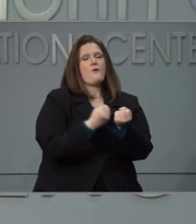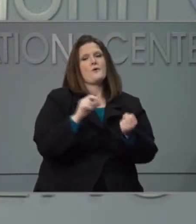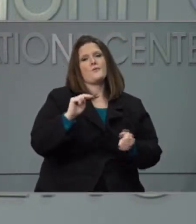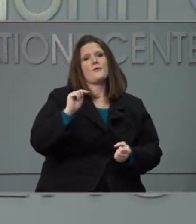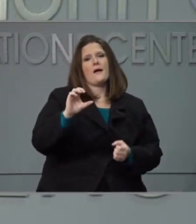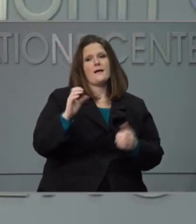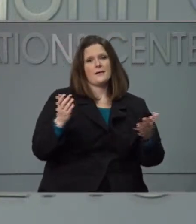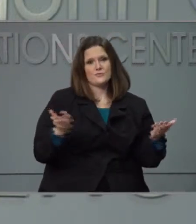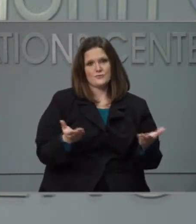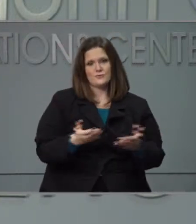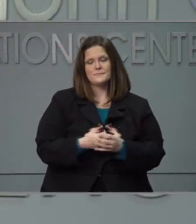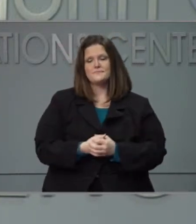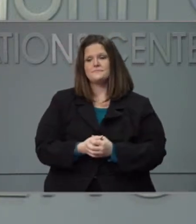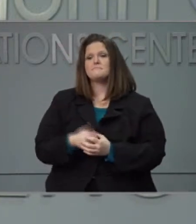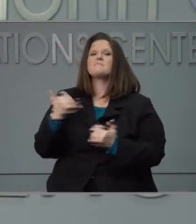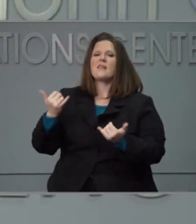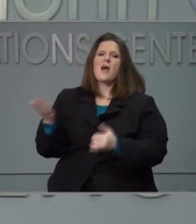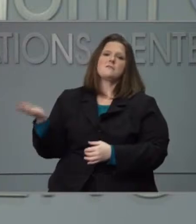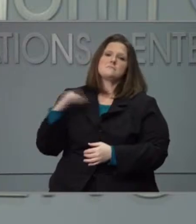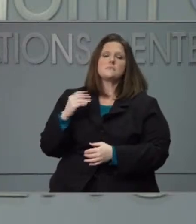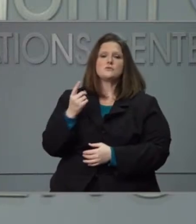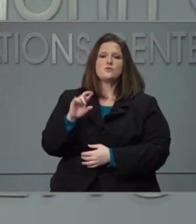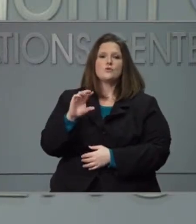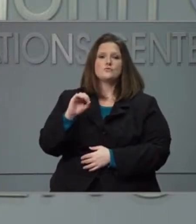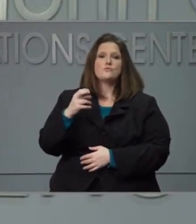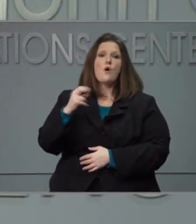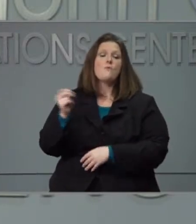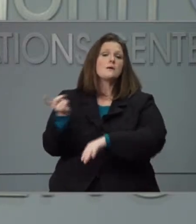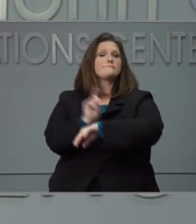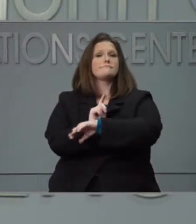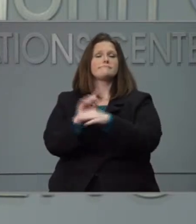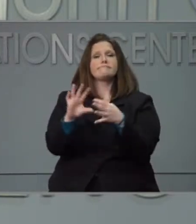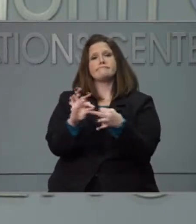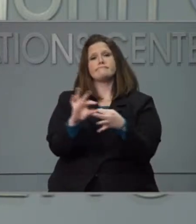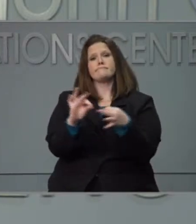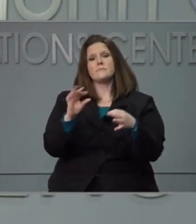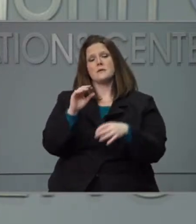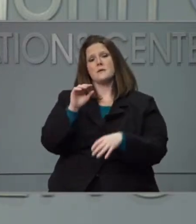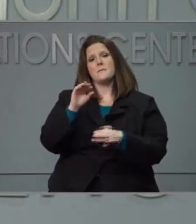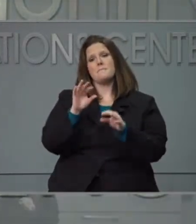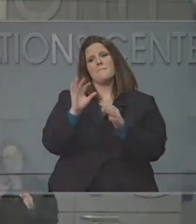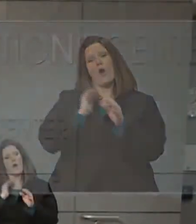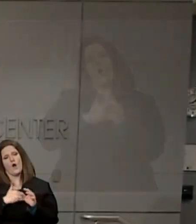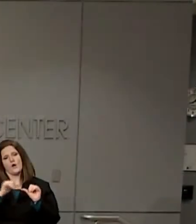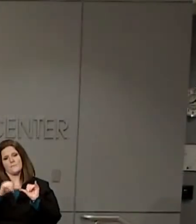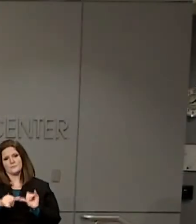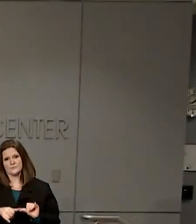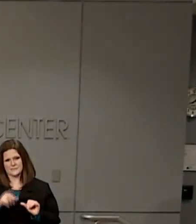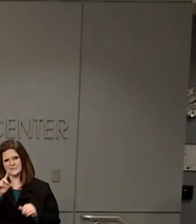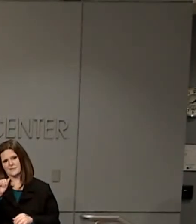to share her data and update us on our key metrics. Dr. Cohen.